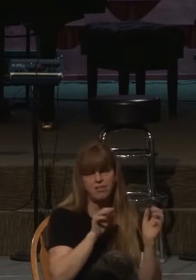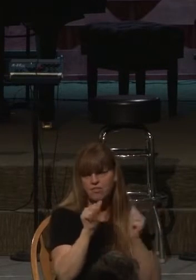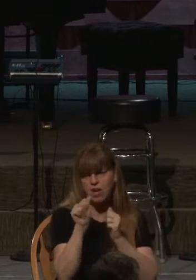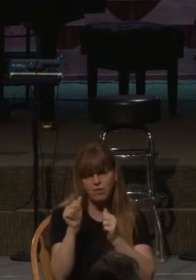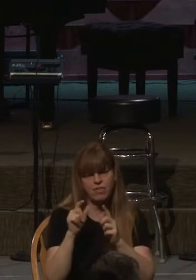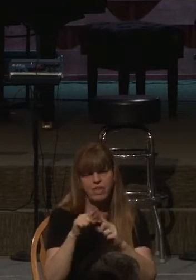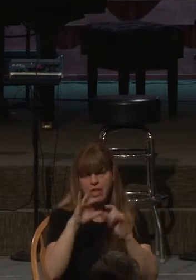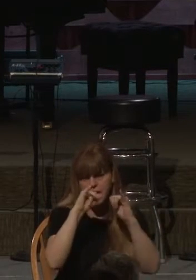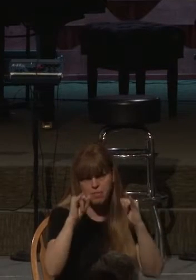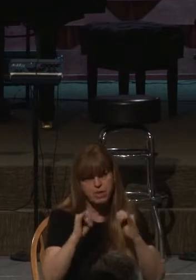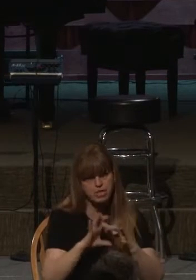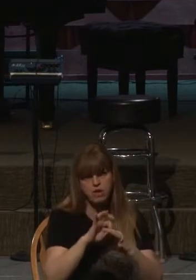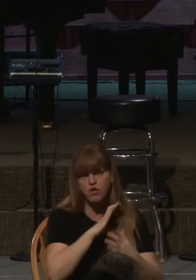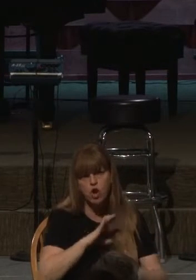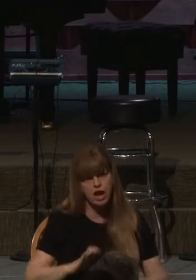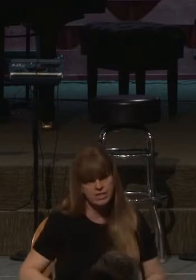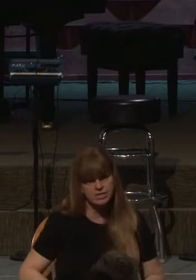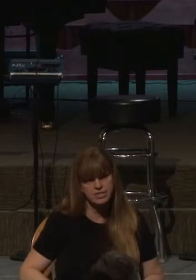Verse 14.